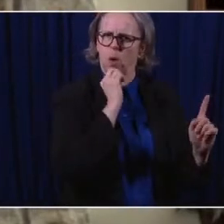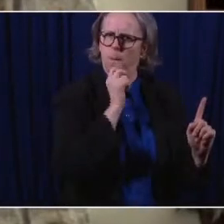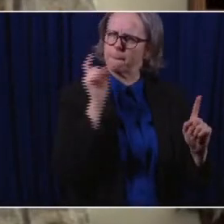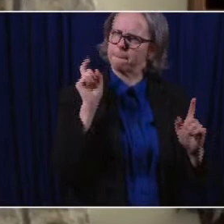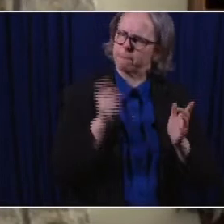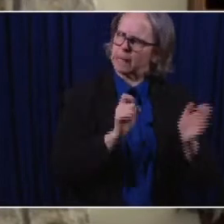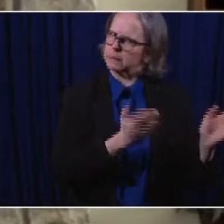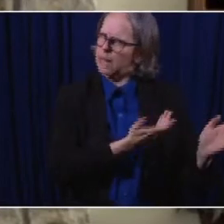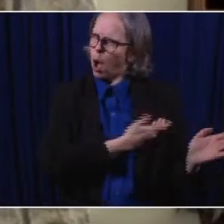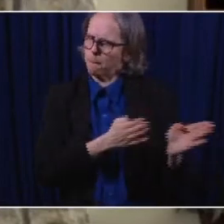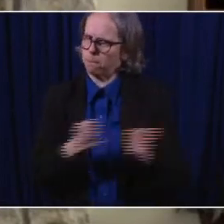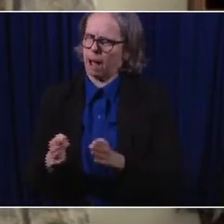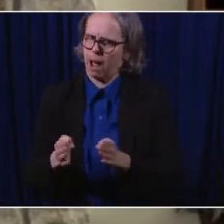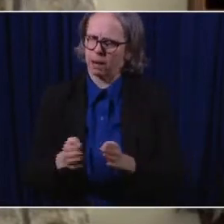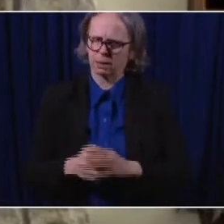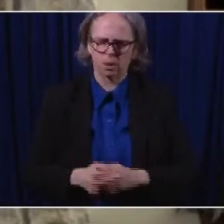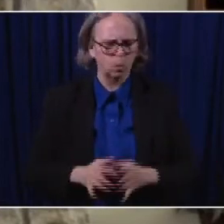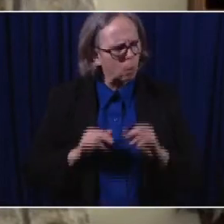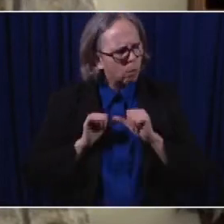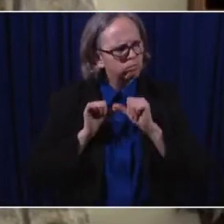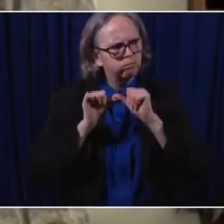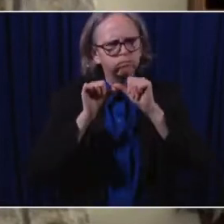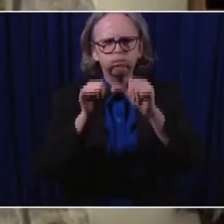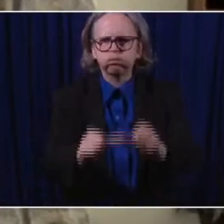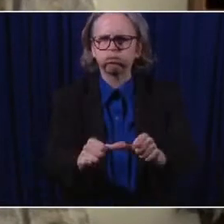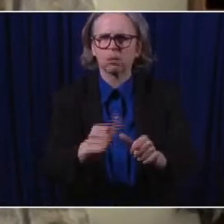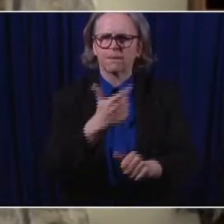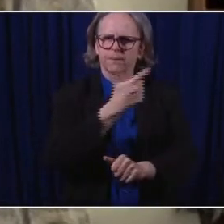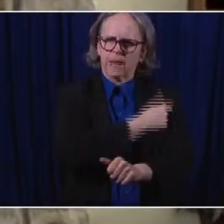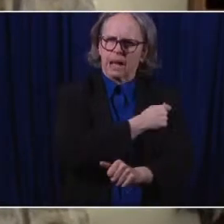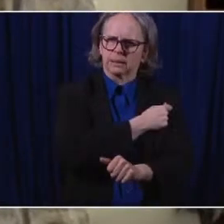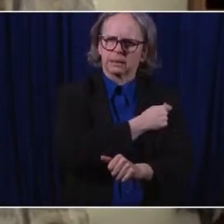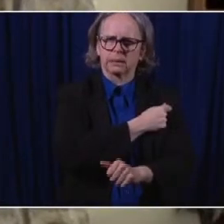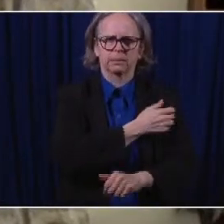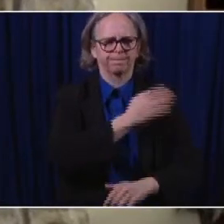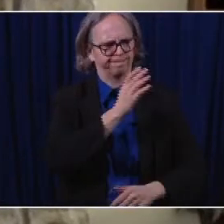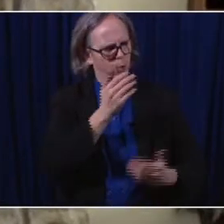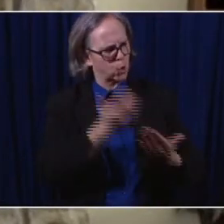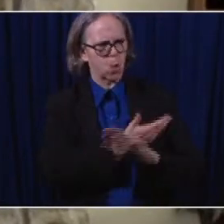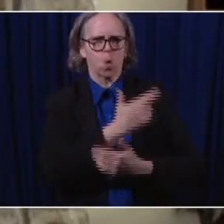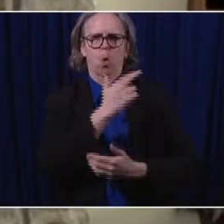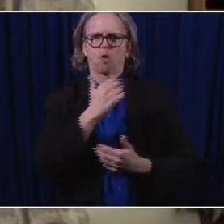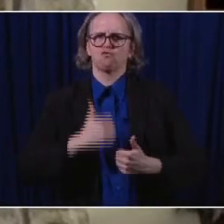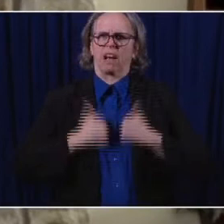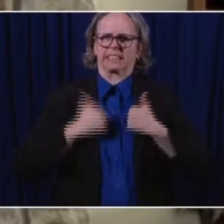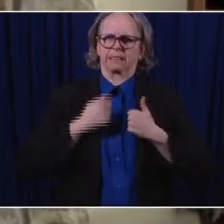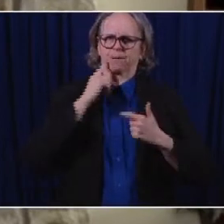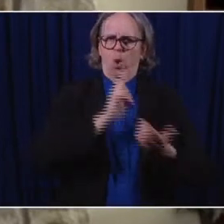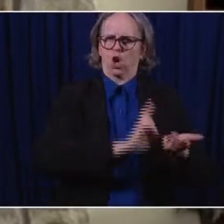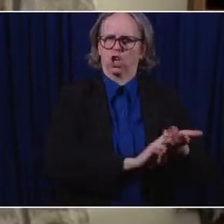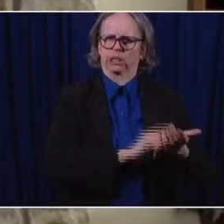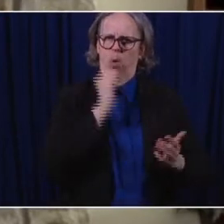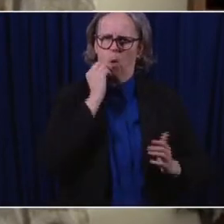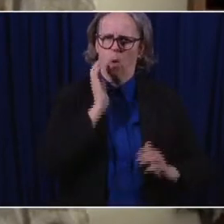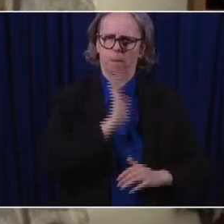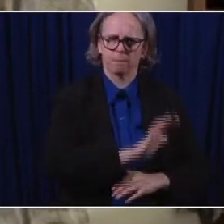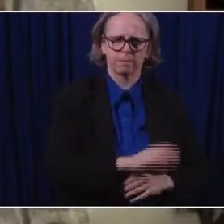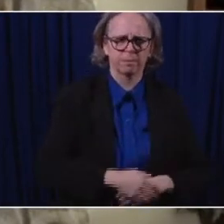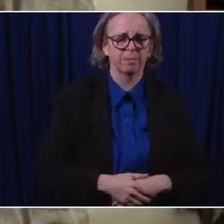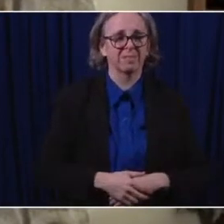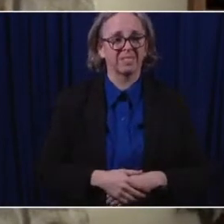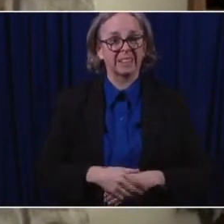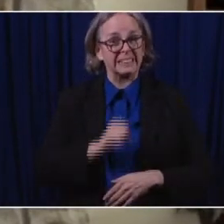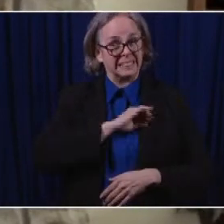to continue to put vaccines into these nursing homes. And if we have staff that decide they want that